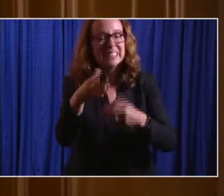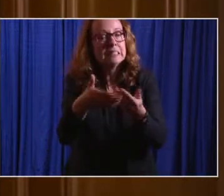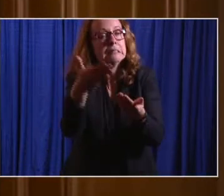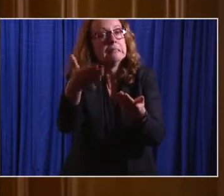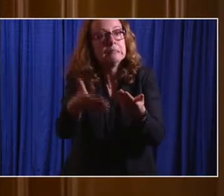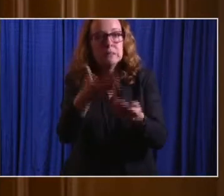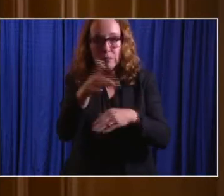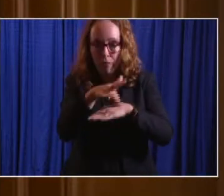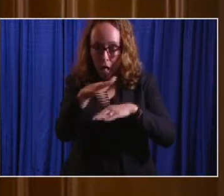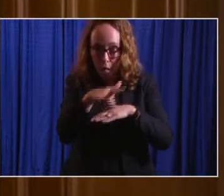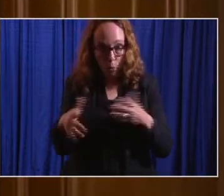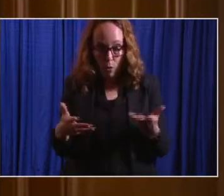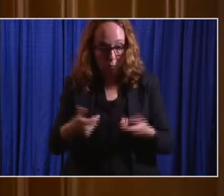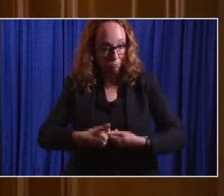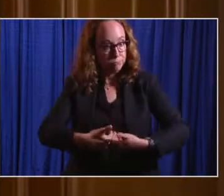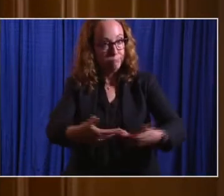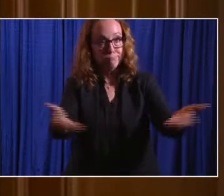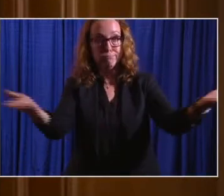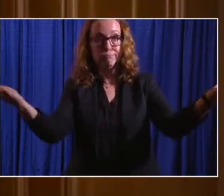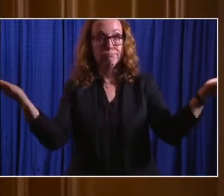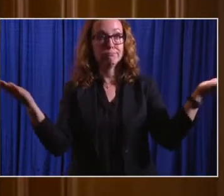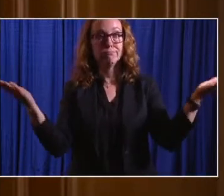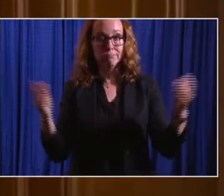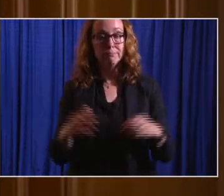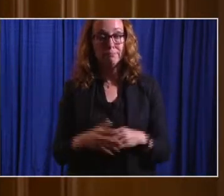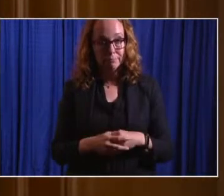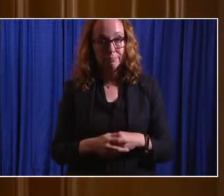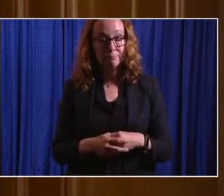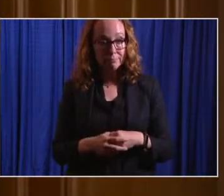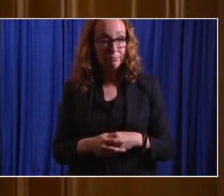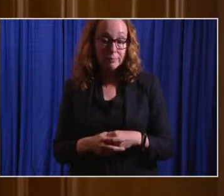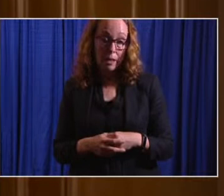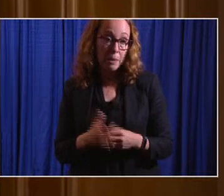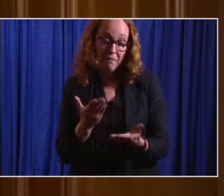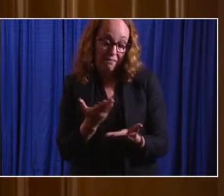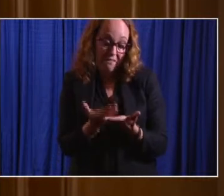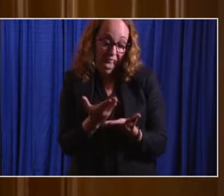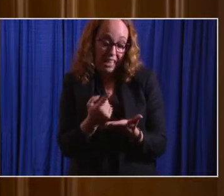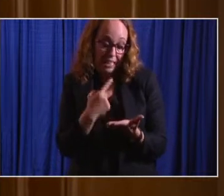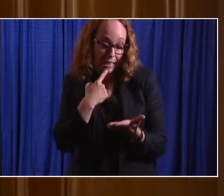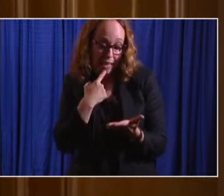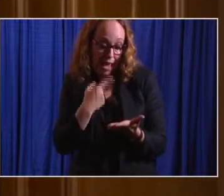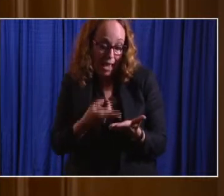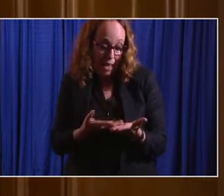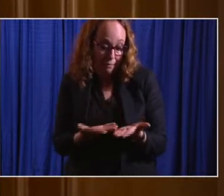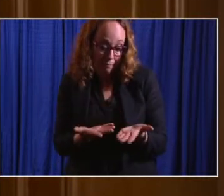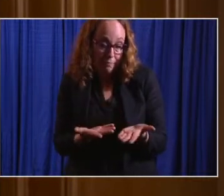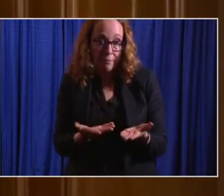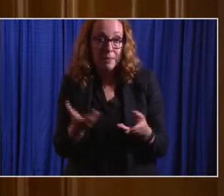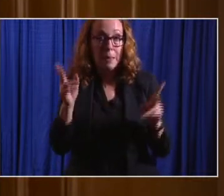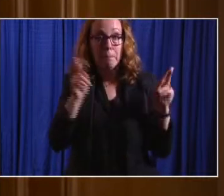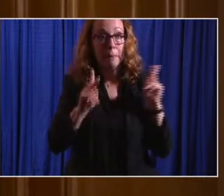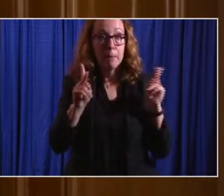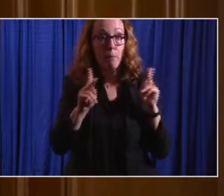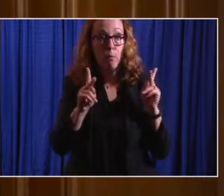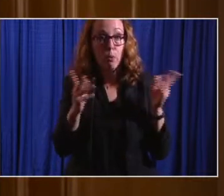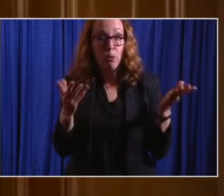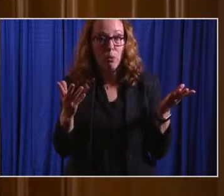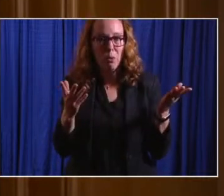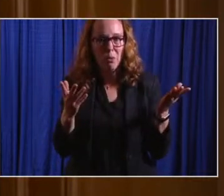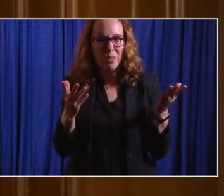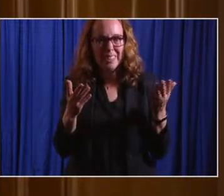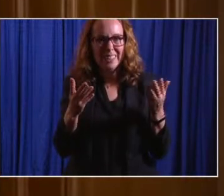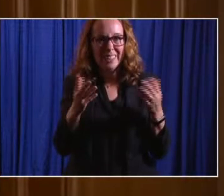to everyone. The facts are that there are people who cannot navigate